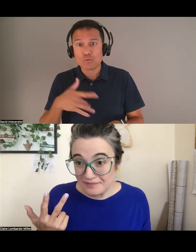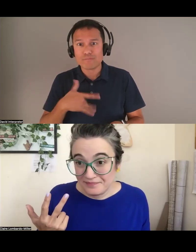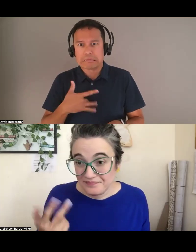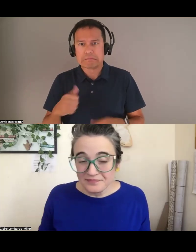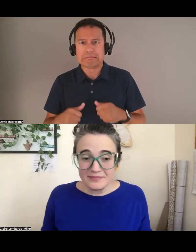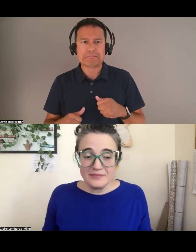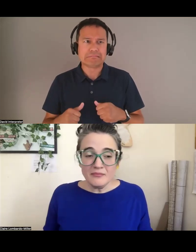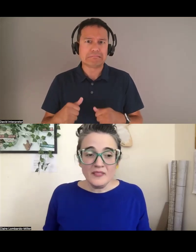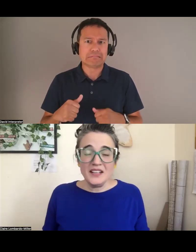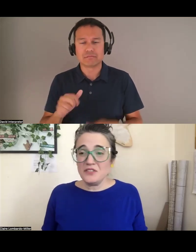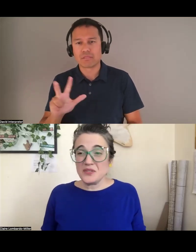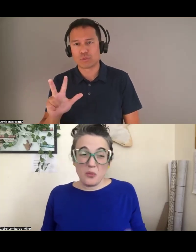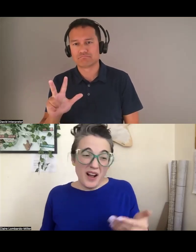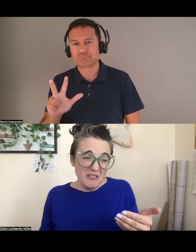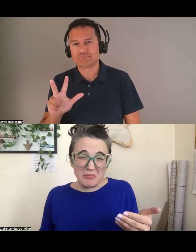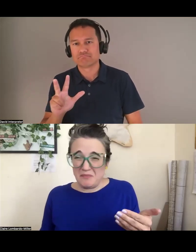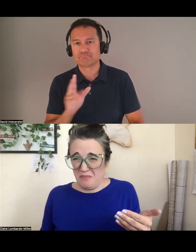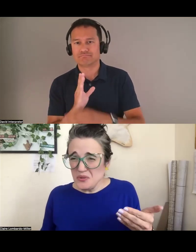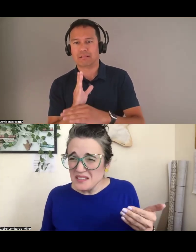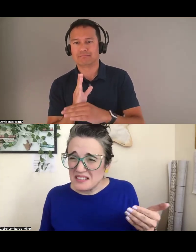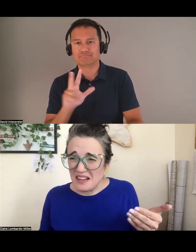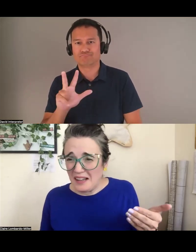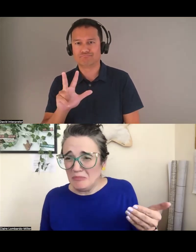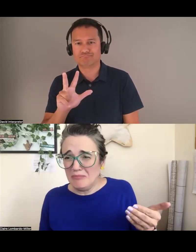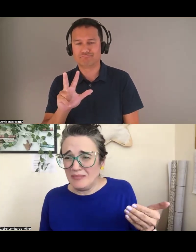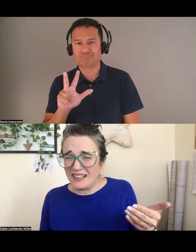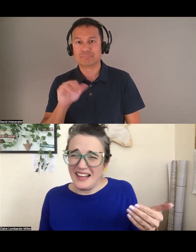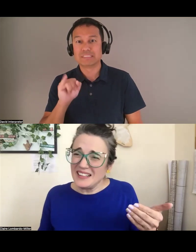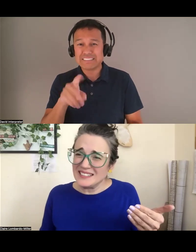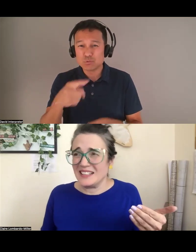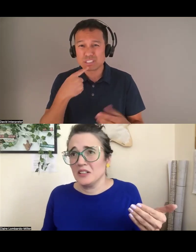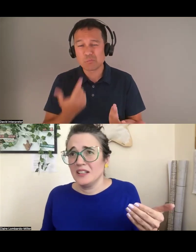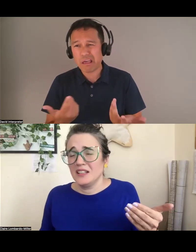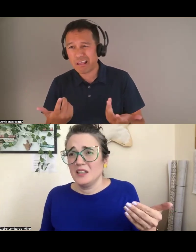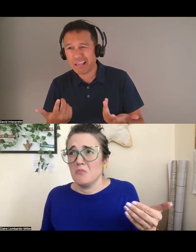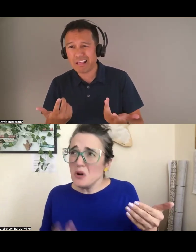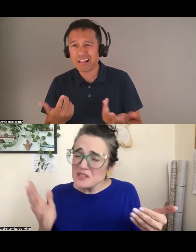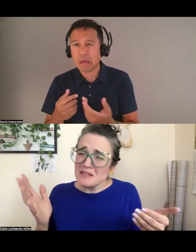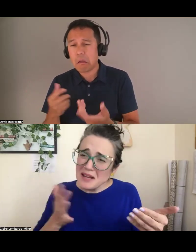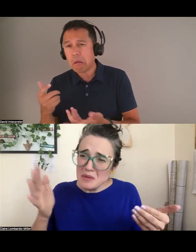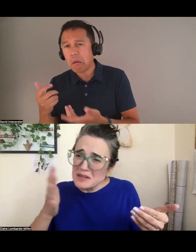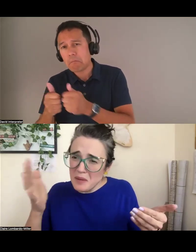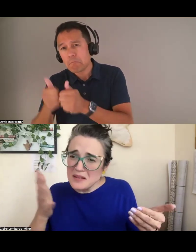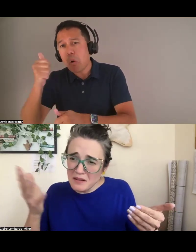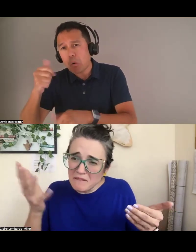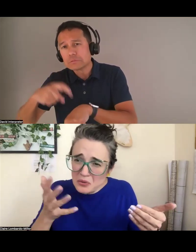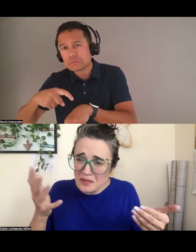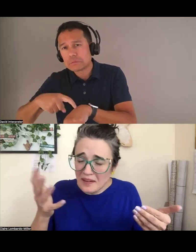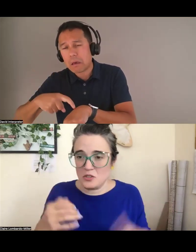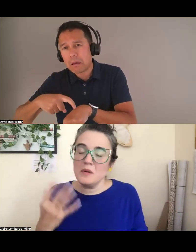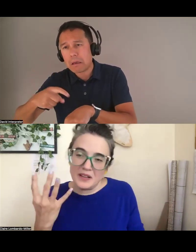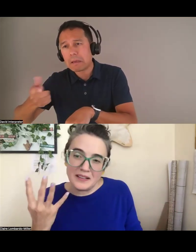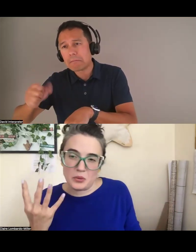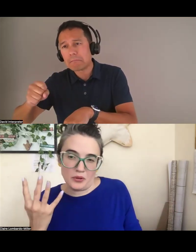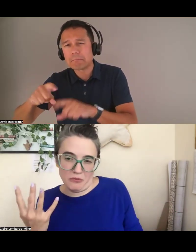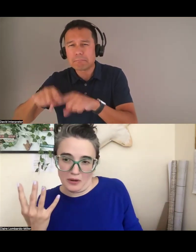there. And if you say, well, most of the time, I guess, most of the time, but it depends on a few things,